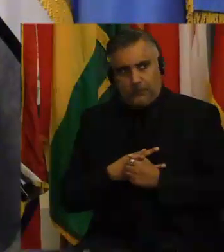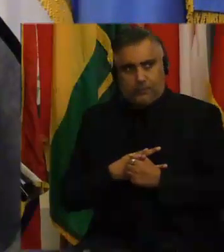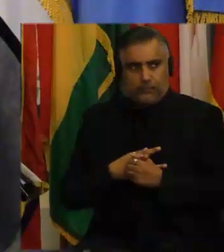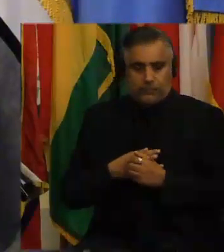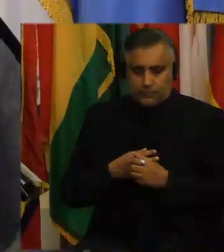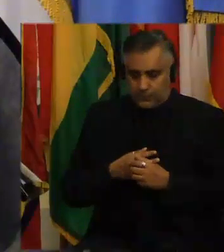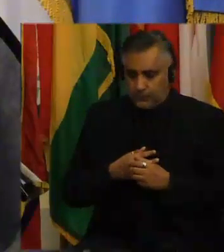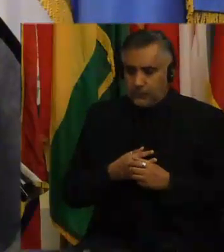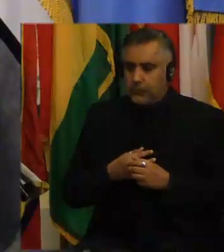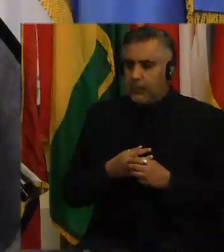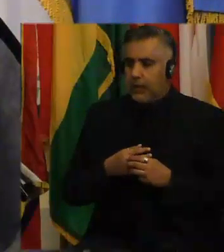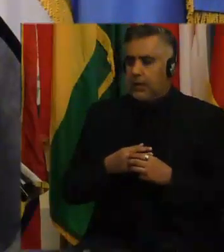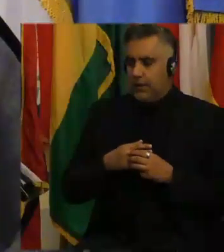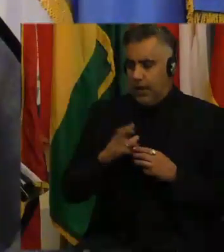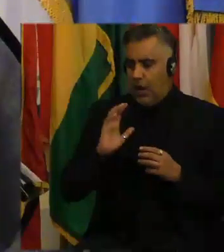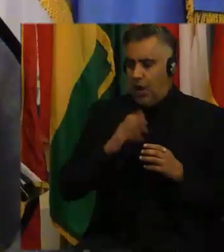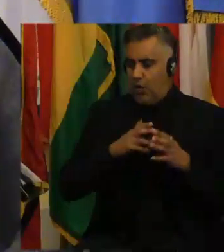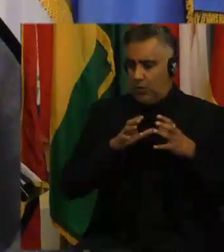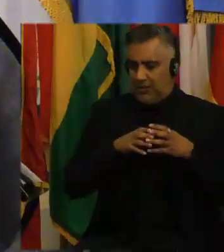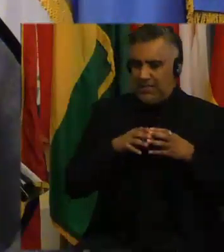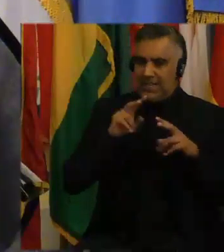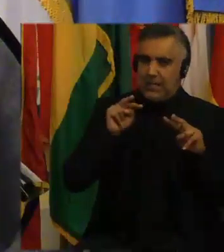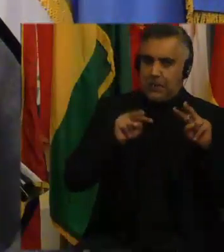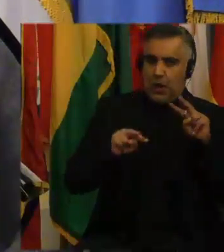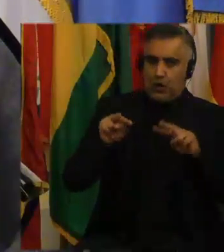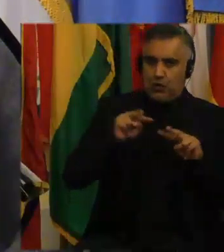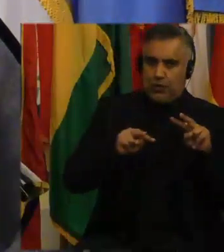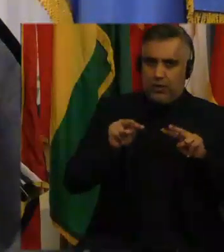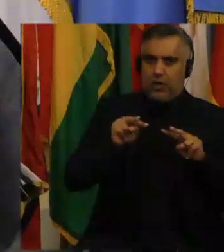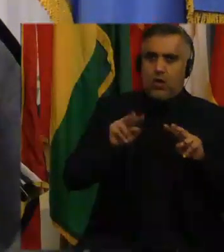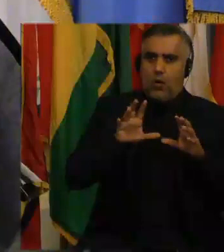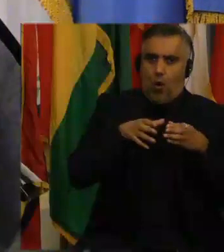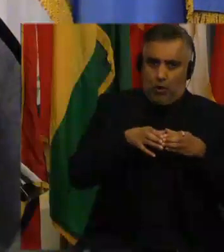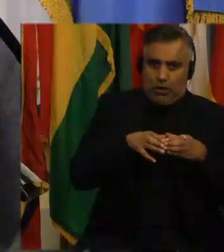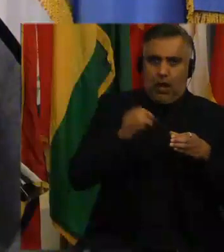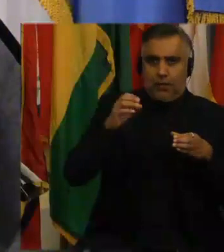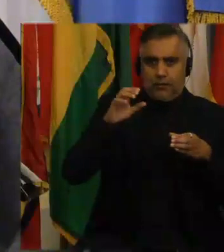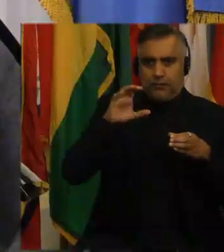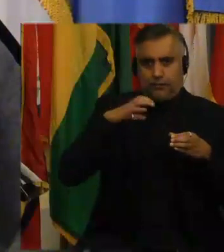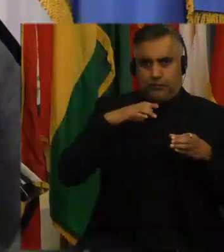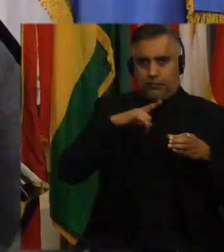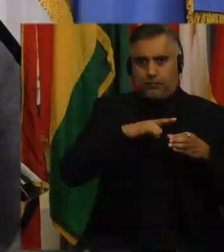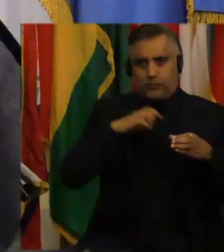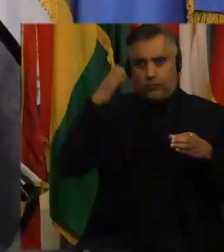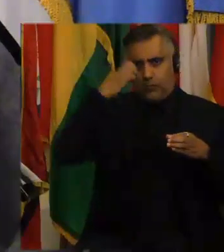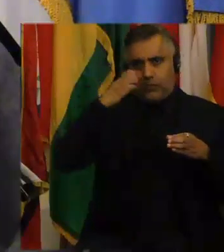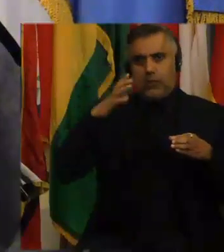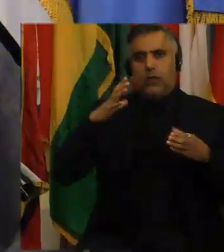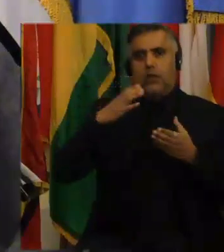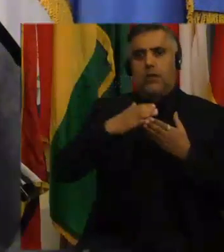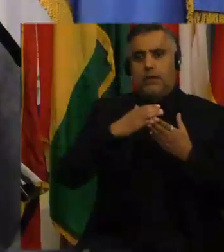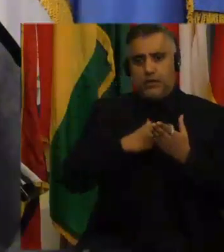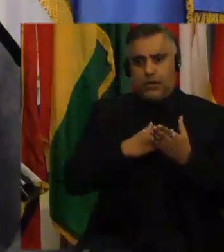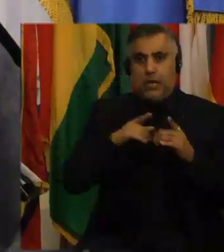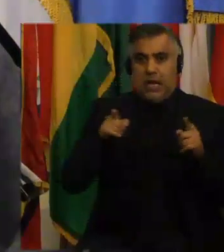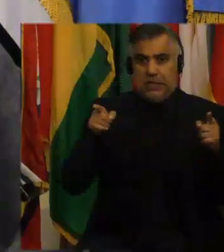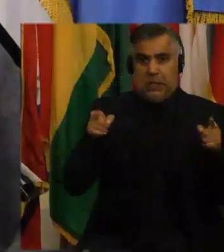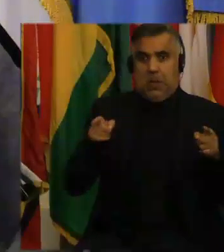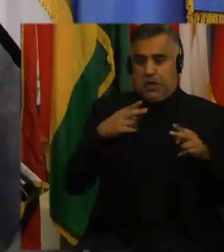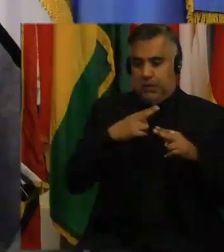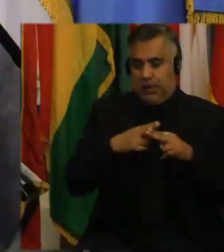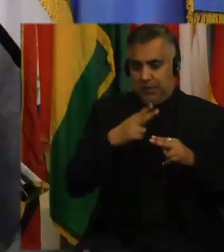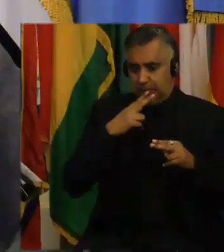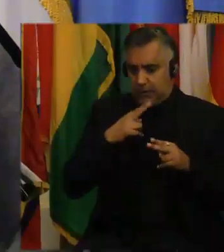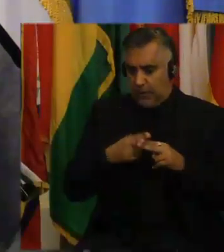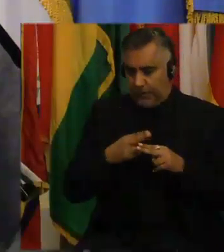Grevio is the monitoring organ of the Council of Europe Convention that is that has a long name. It is